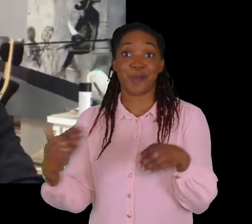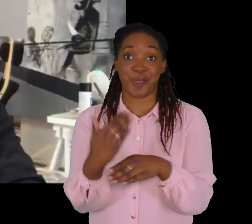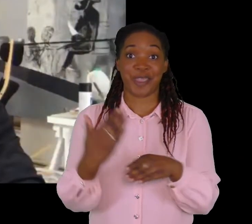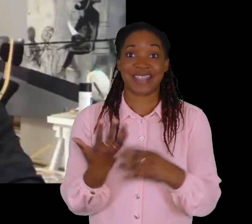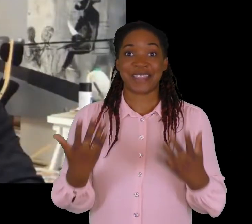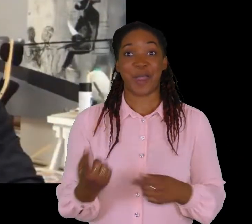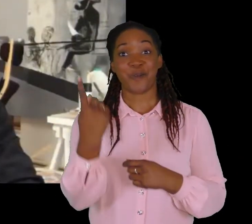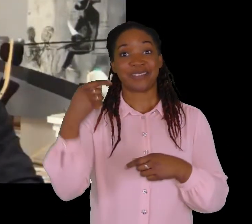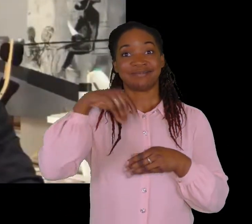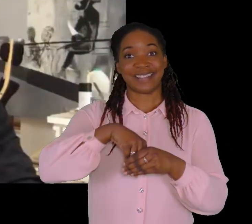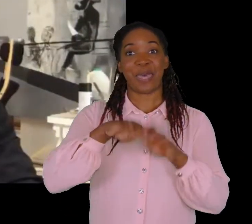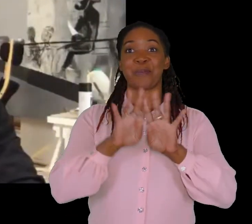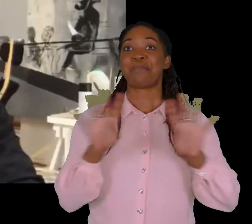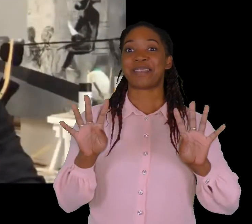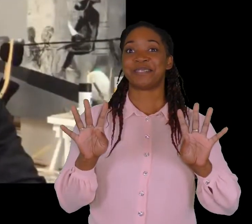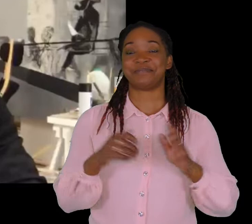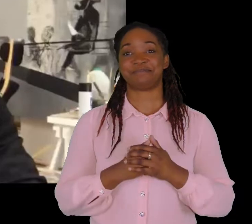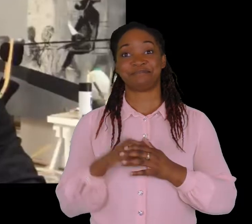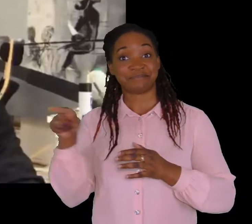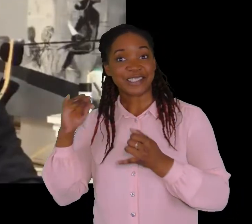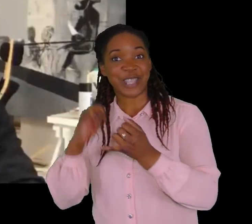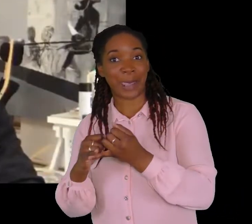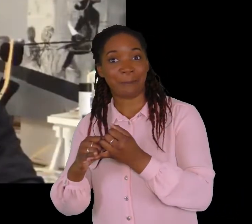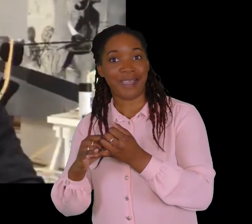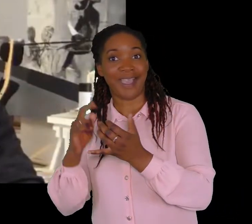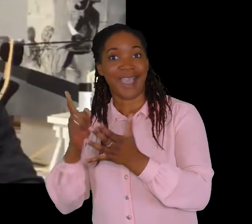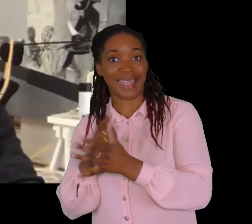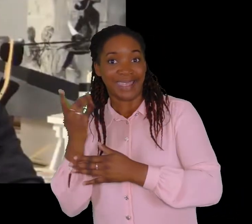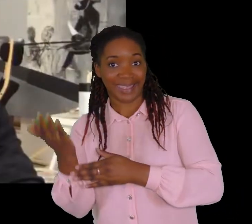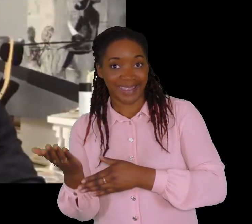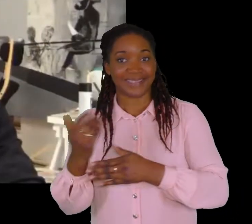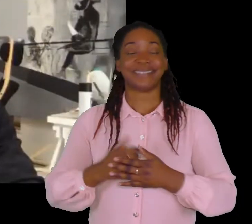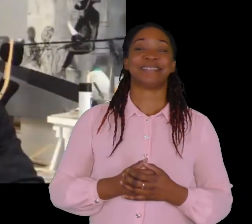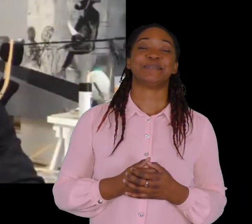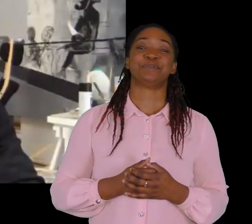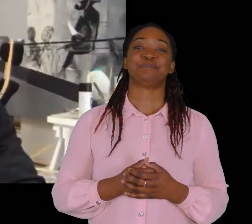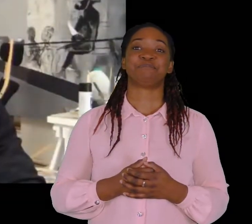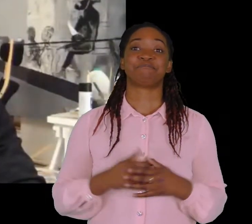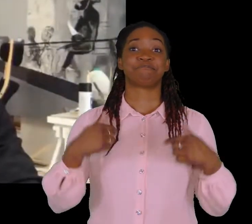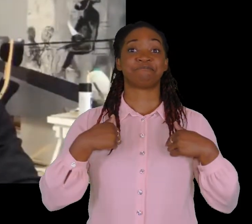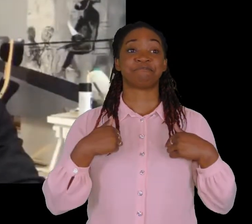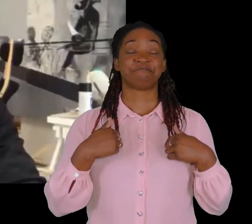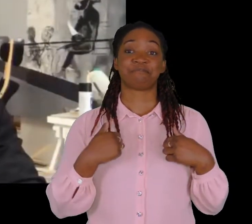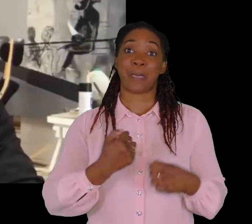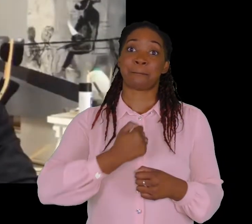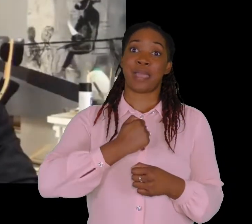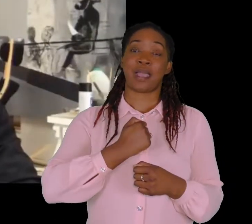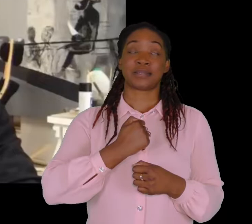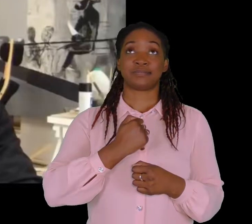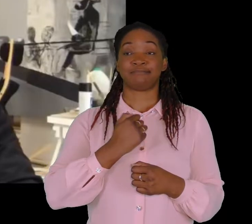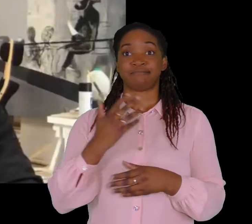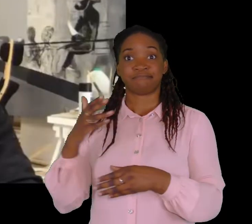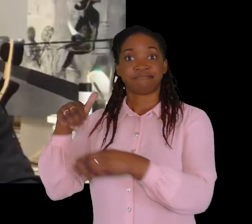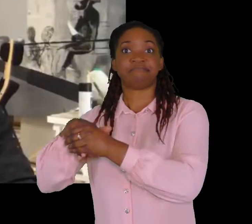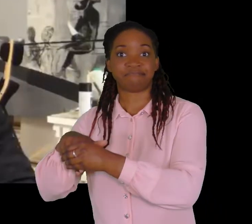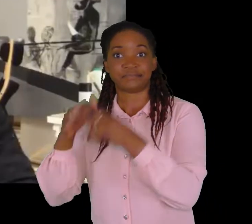today, one of whom is on this panel, Shaheen Merali, of course. And so basically, when